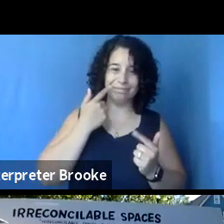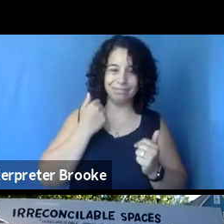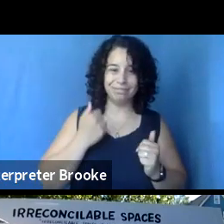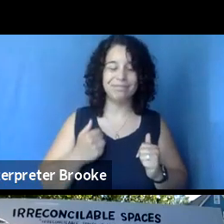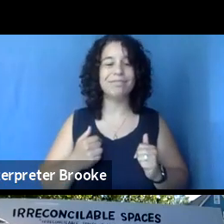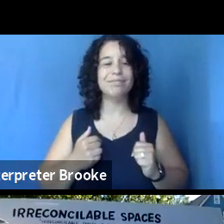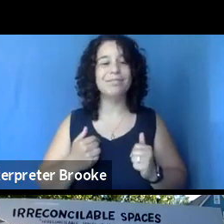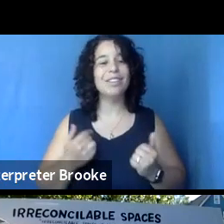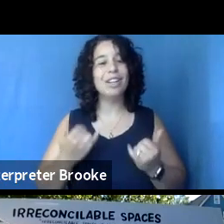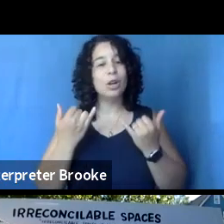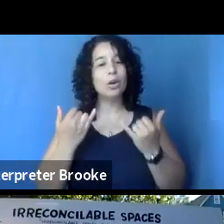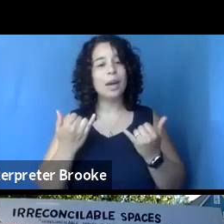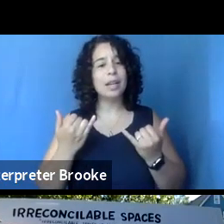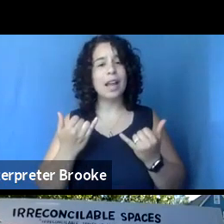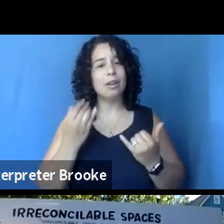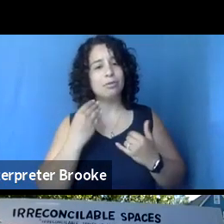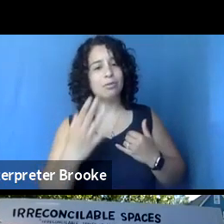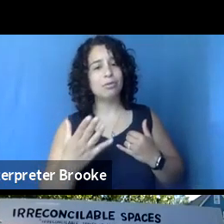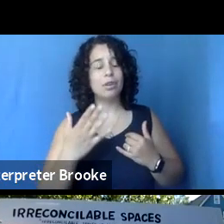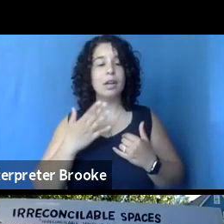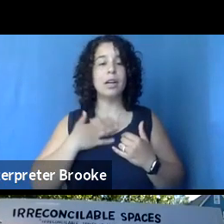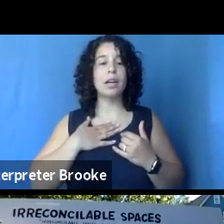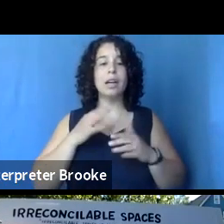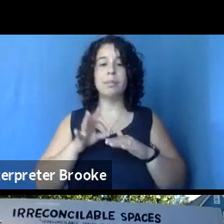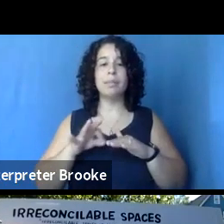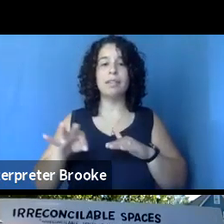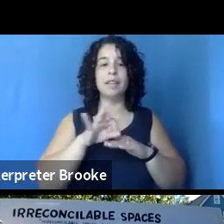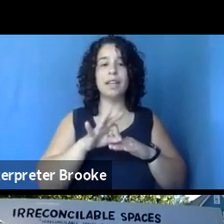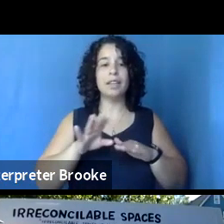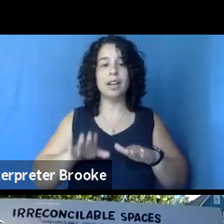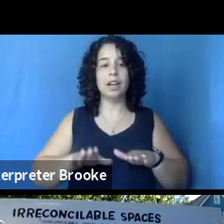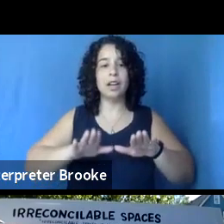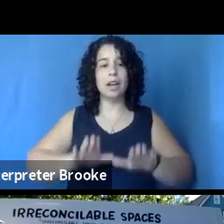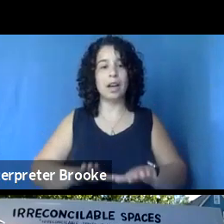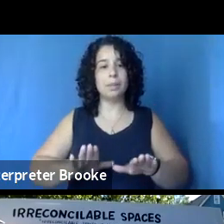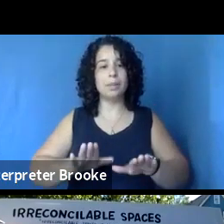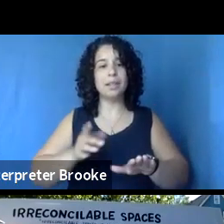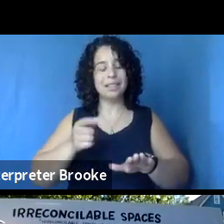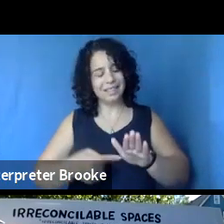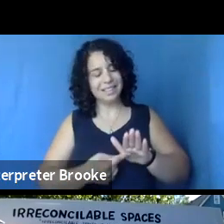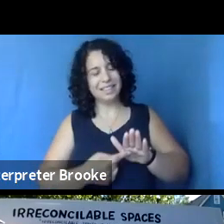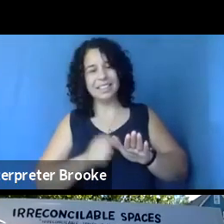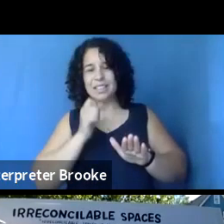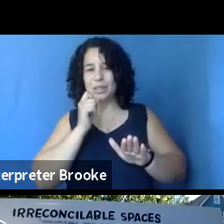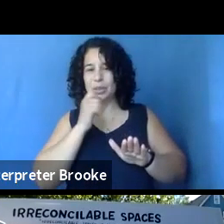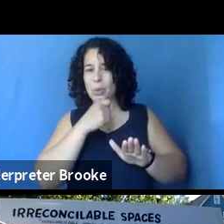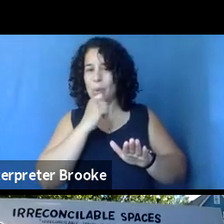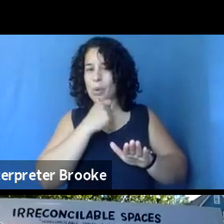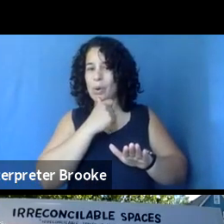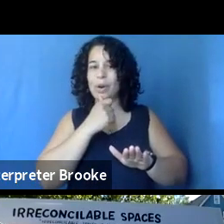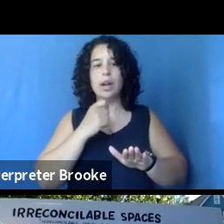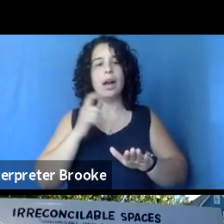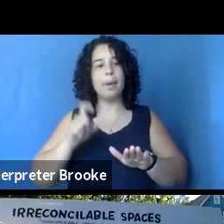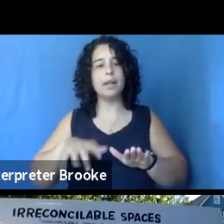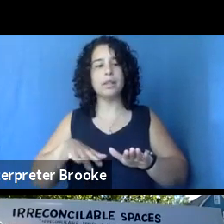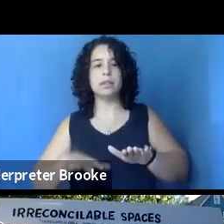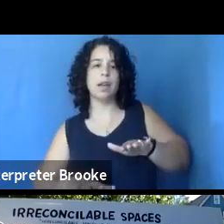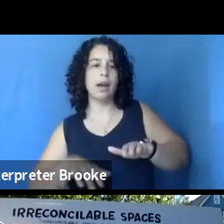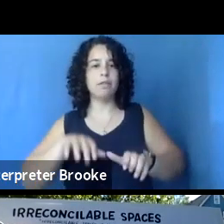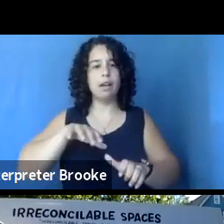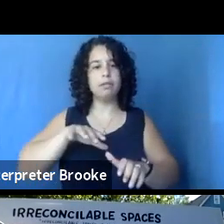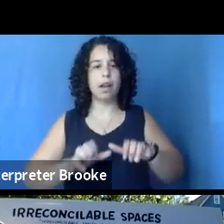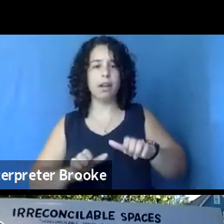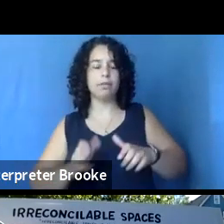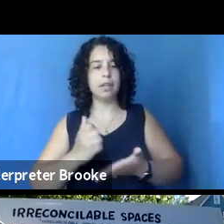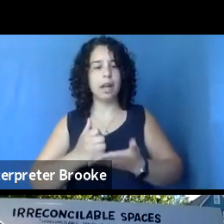my feet are kind of sore on the ground, so I'm gonna kind of pump them a little bit to get the blood flowing.